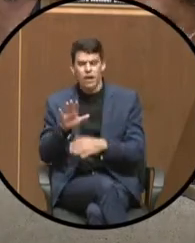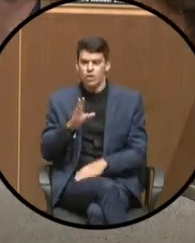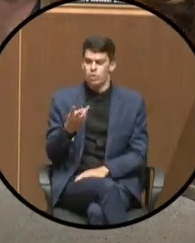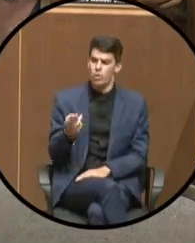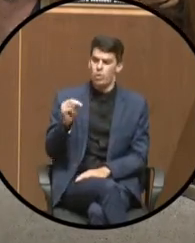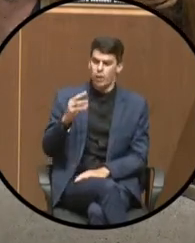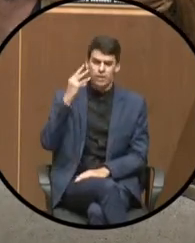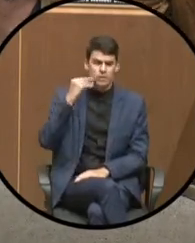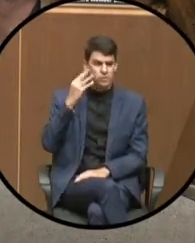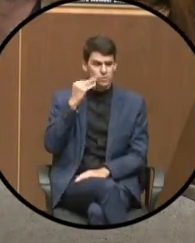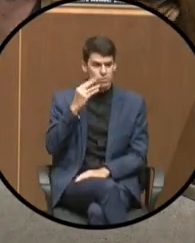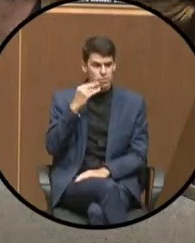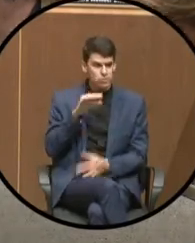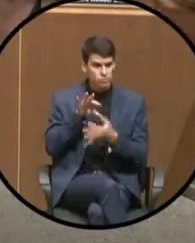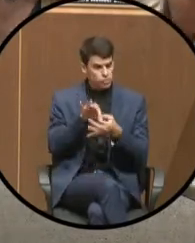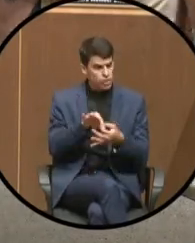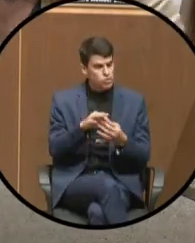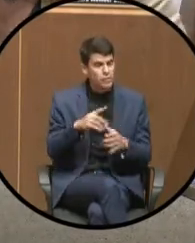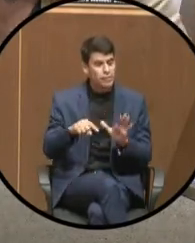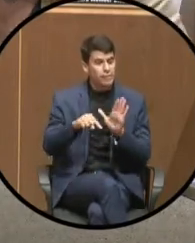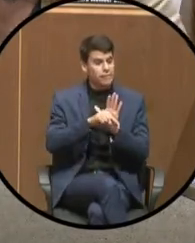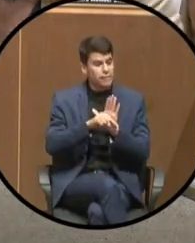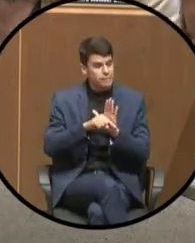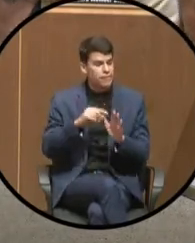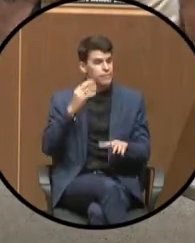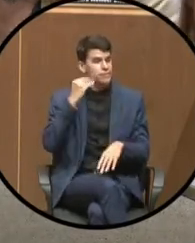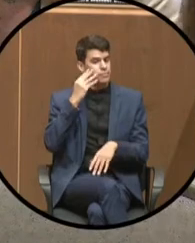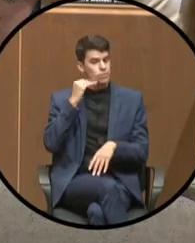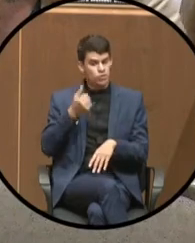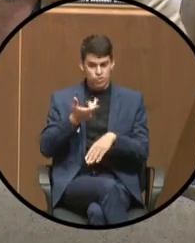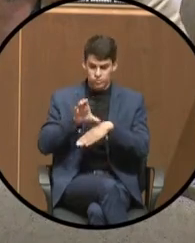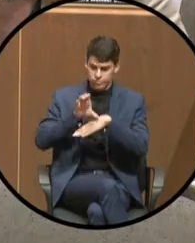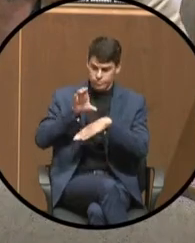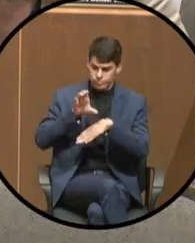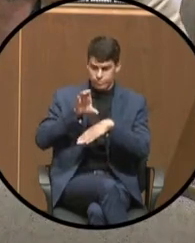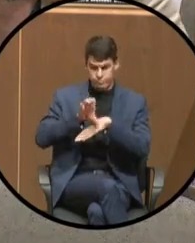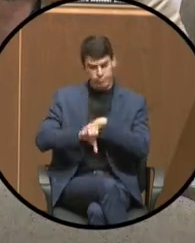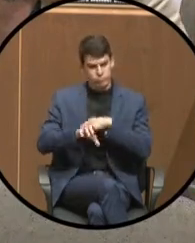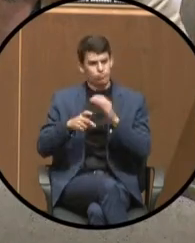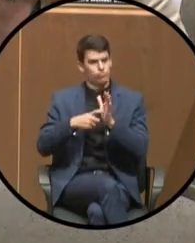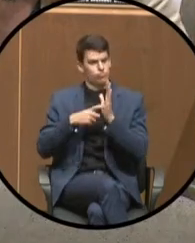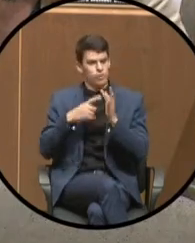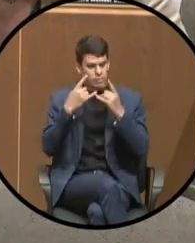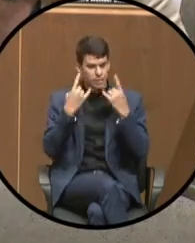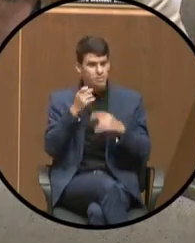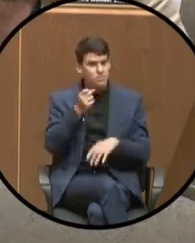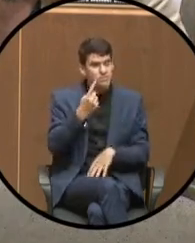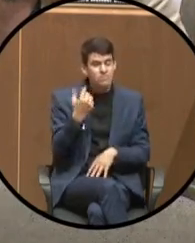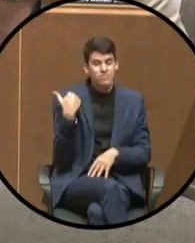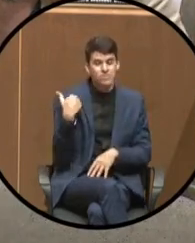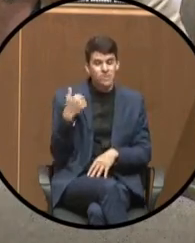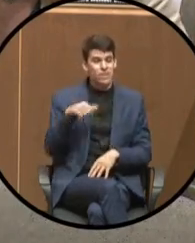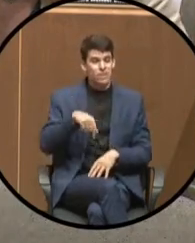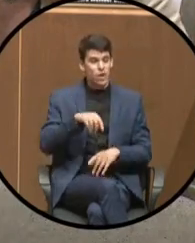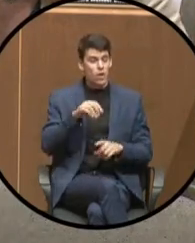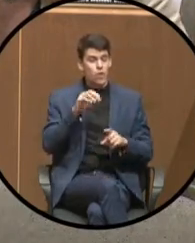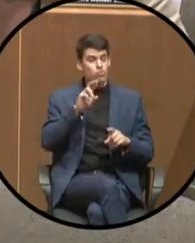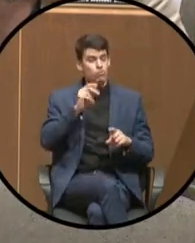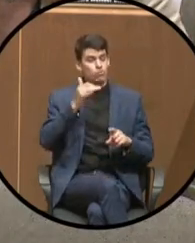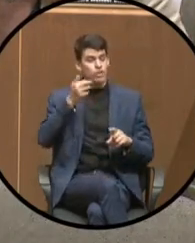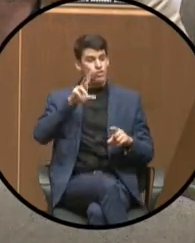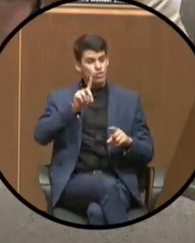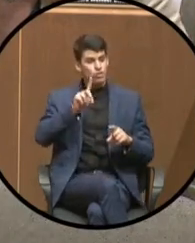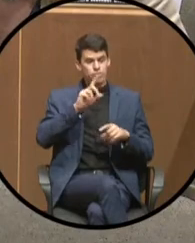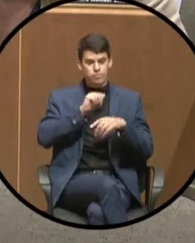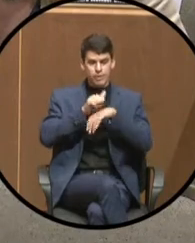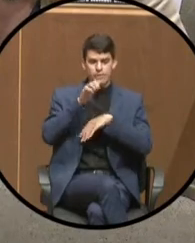experiences regarding the negative impact of forced masking on our children this past school year. In April, the Commissioner of Education here in Florida, Richard Corcoran,